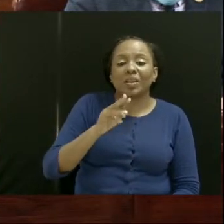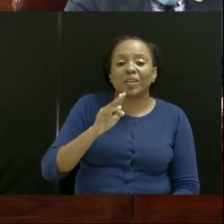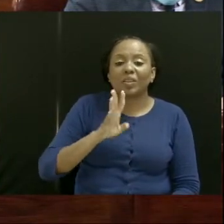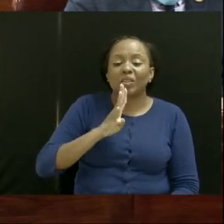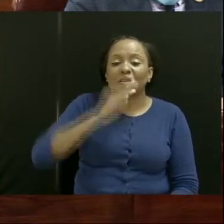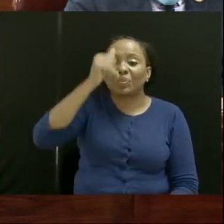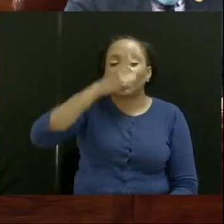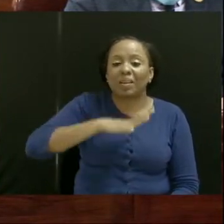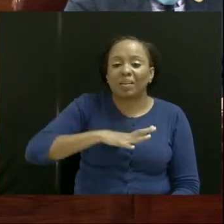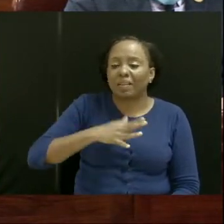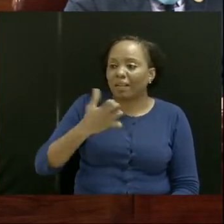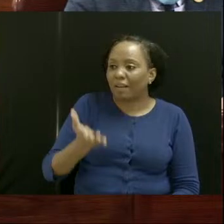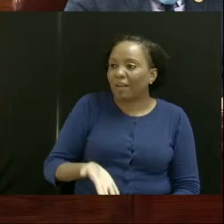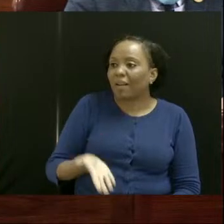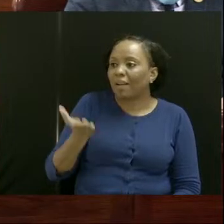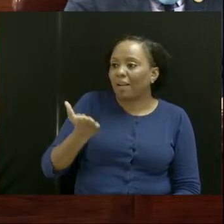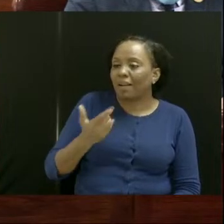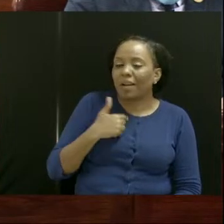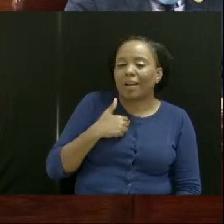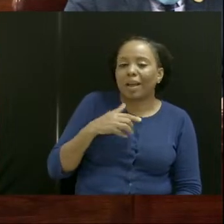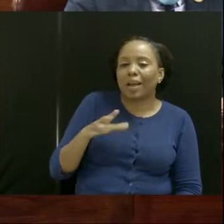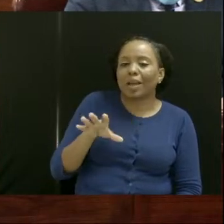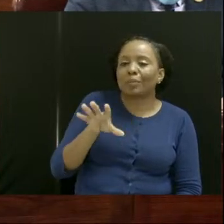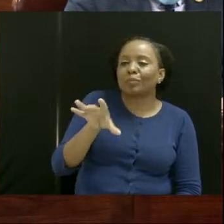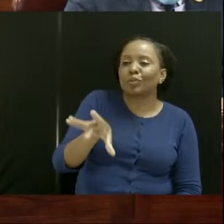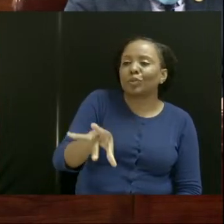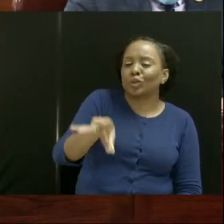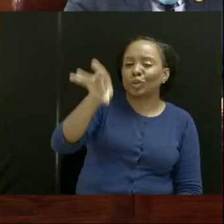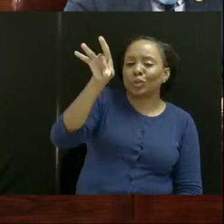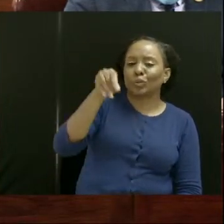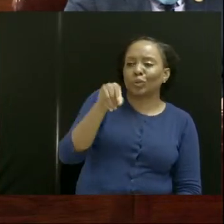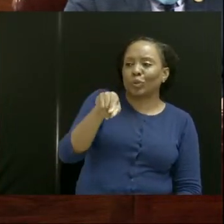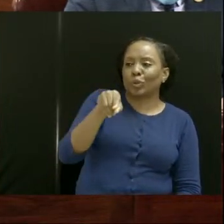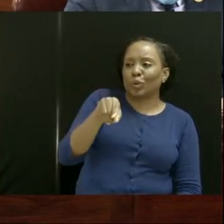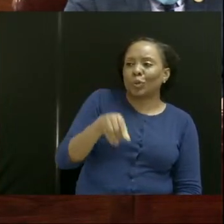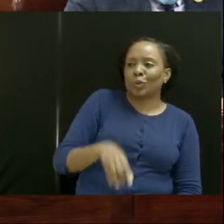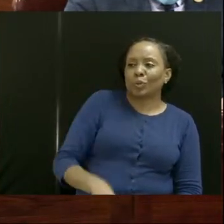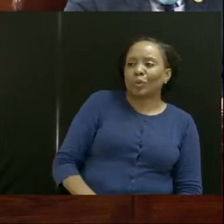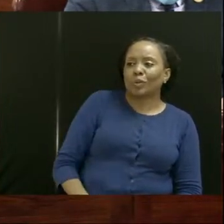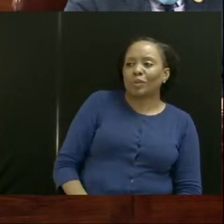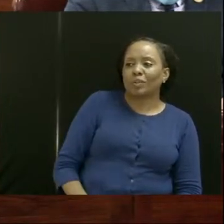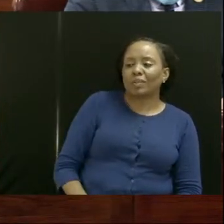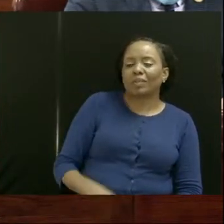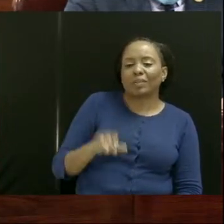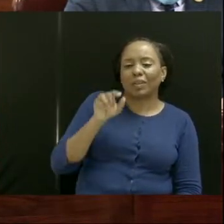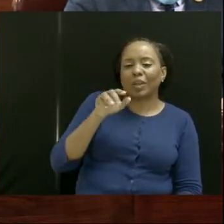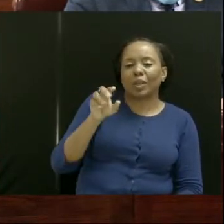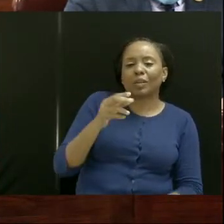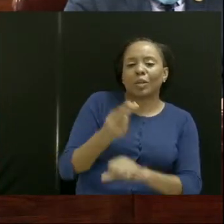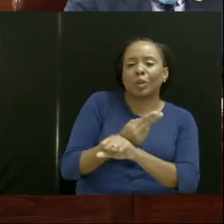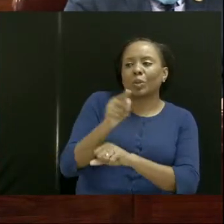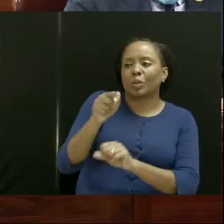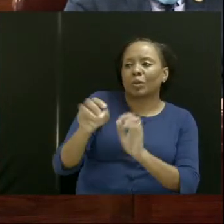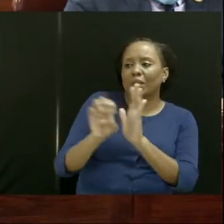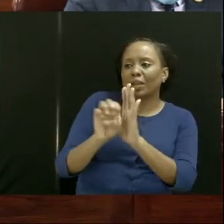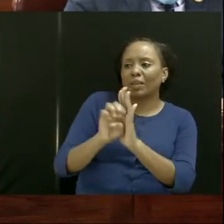relevant if I should so choose you and not choose any others in the House.